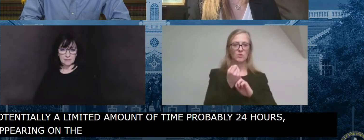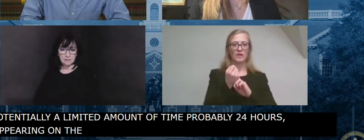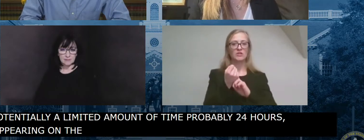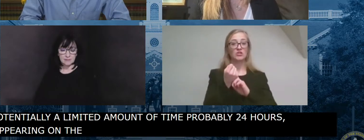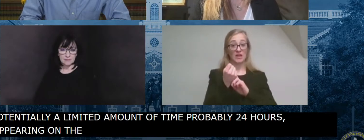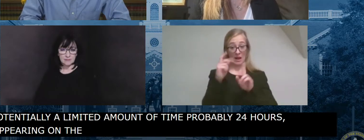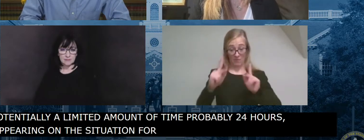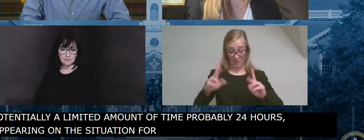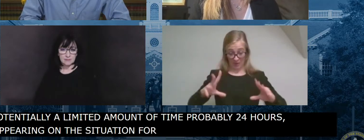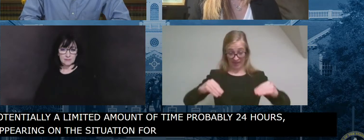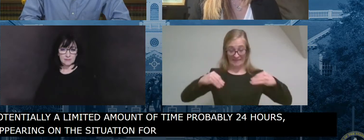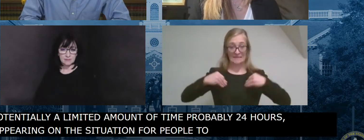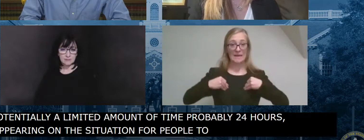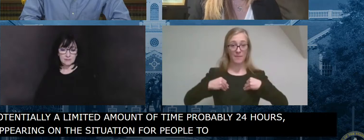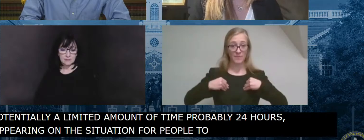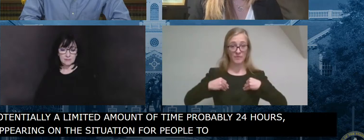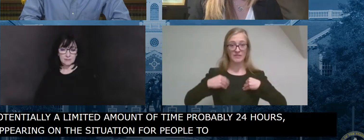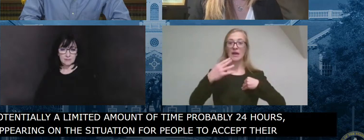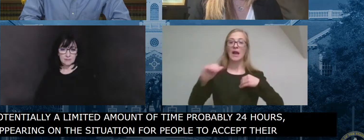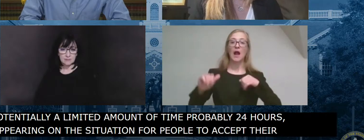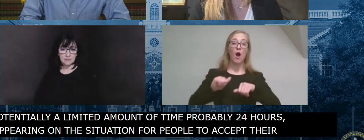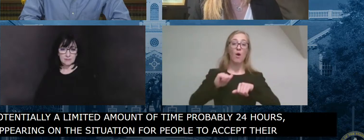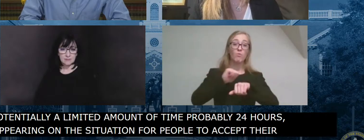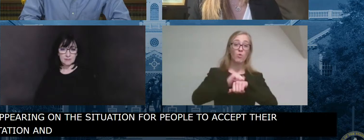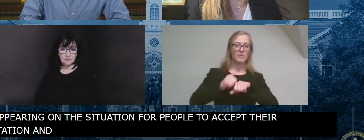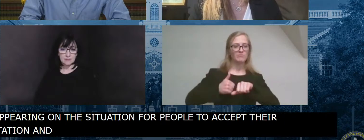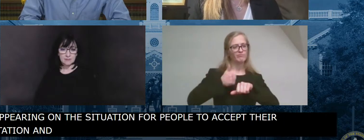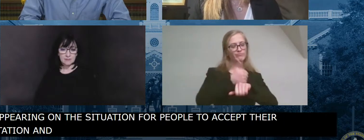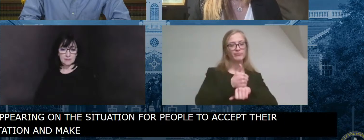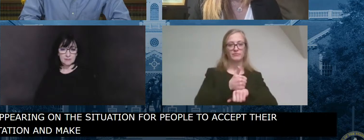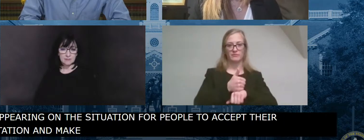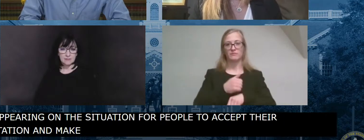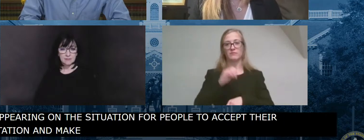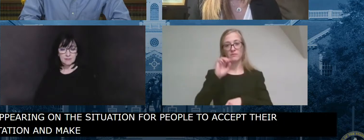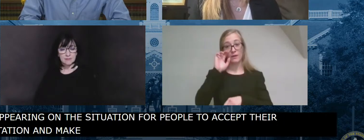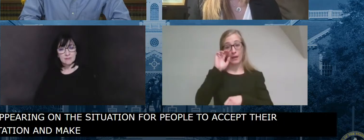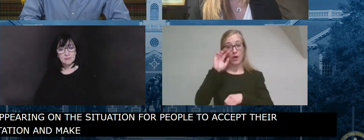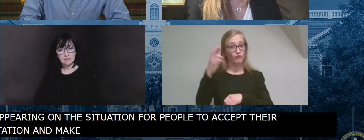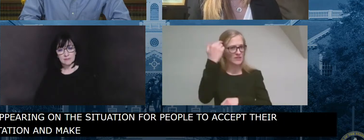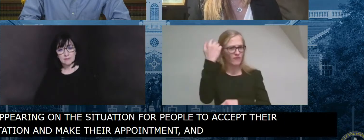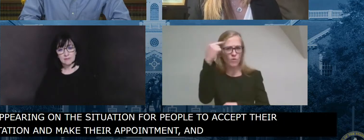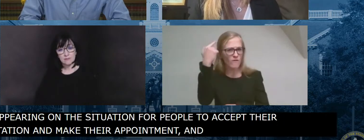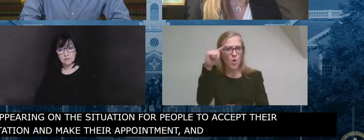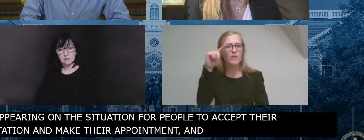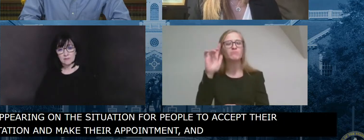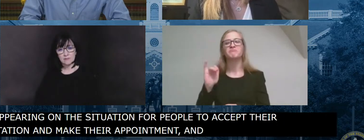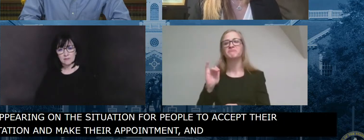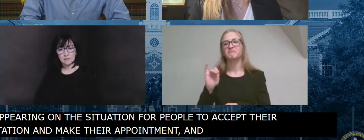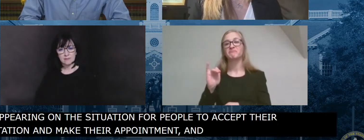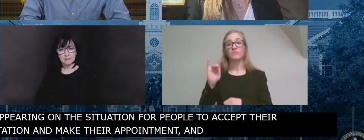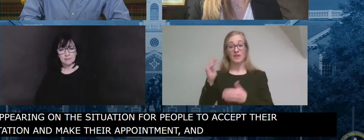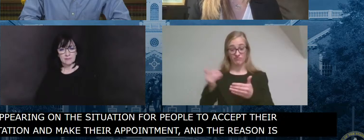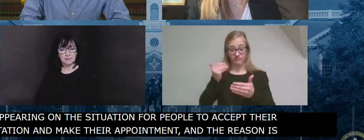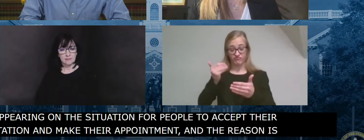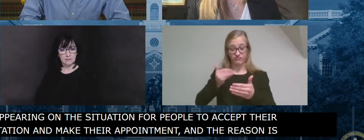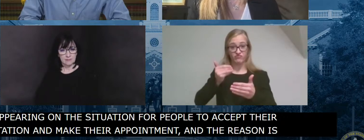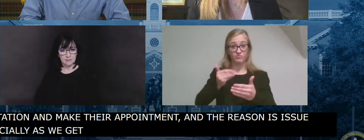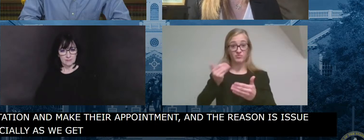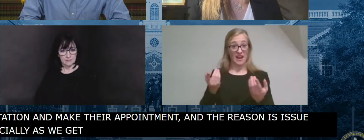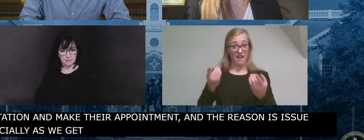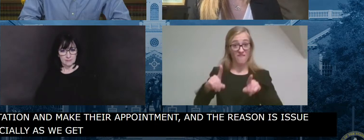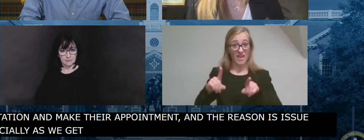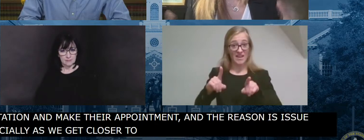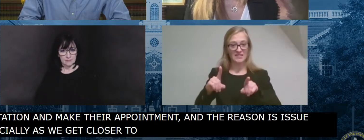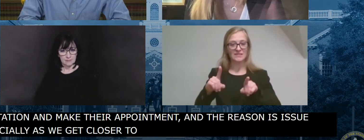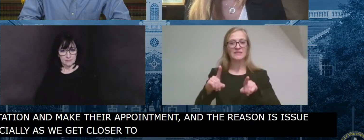their invitation and make their appointment. And the reason is, especially as we get closer to the event,